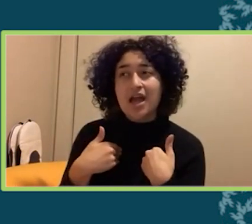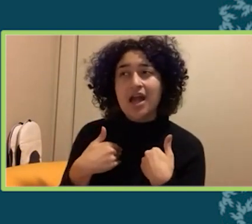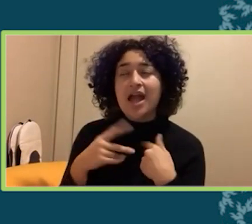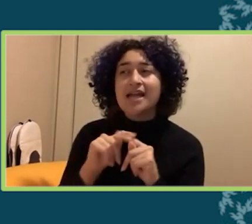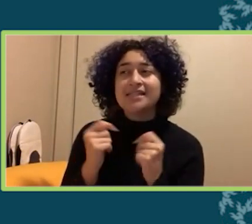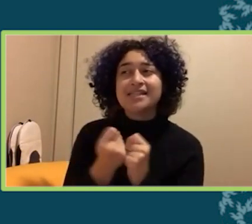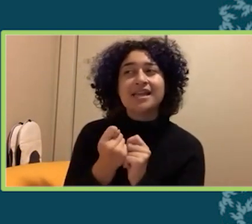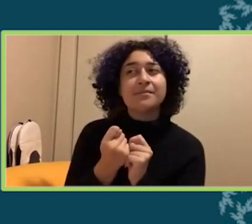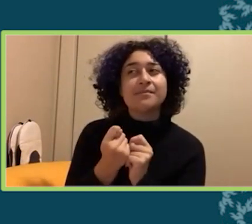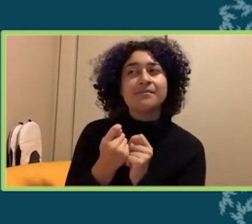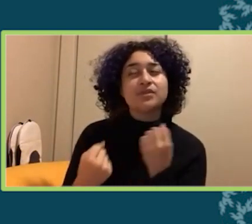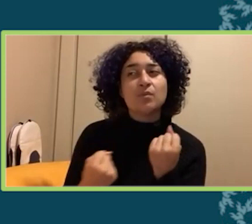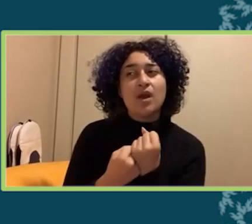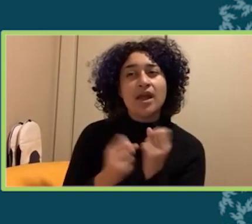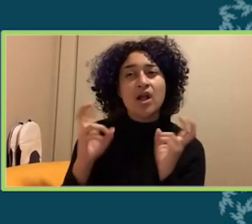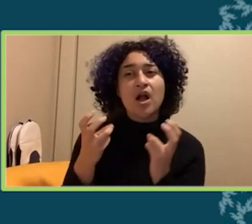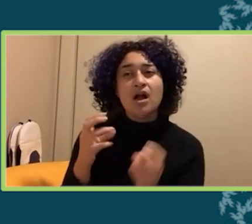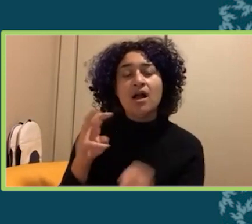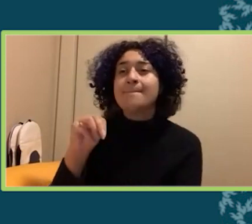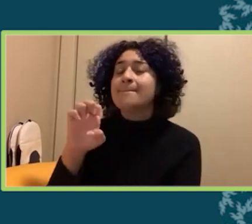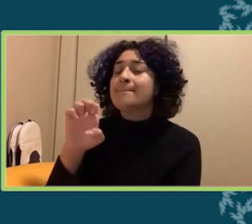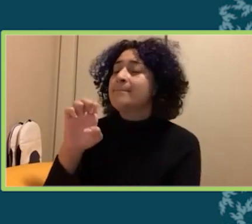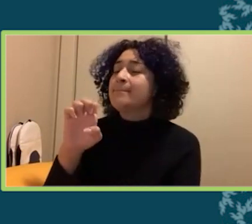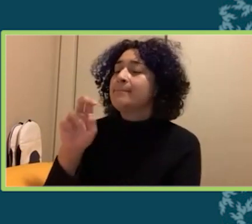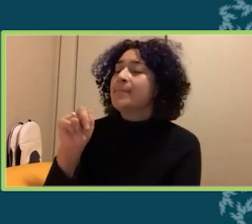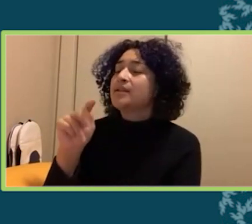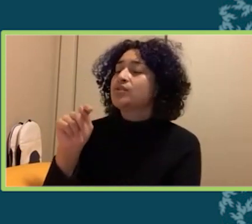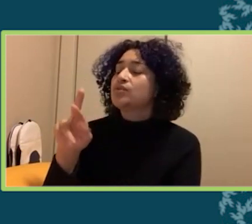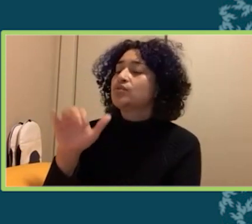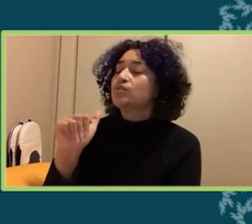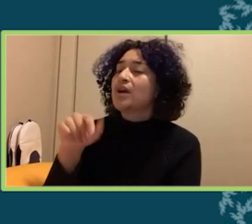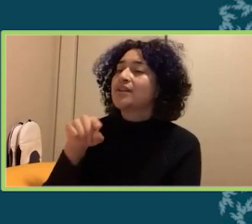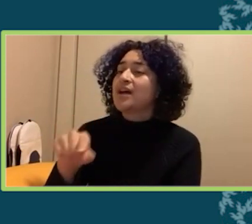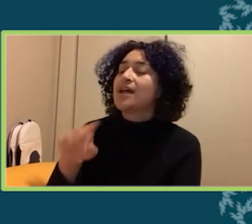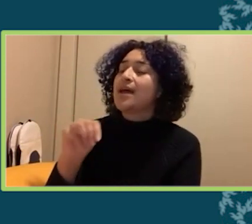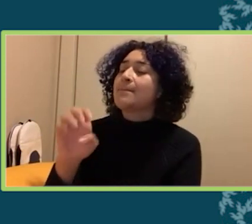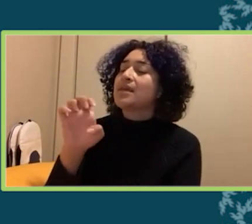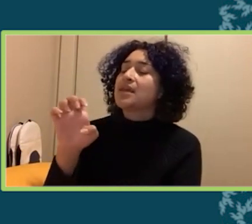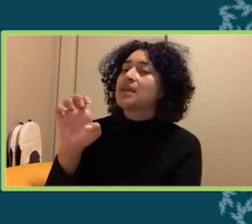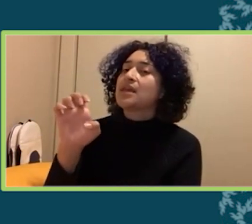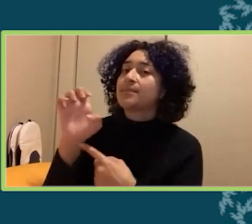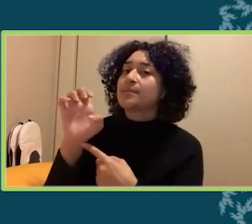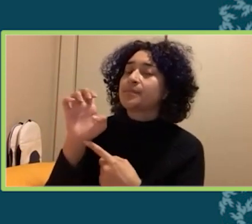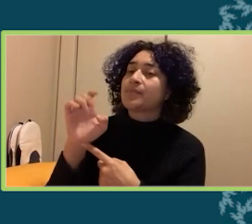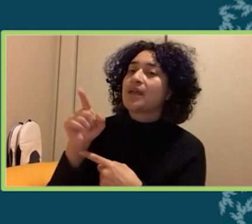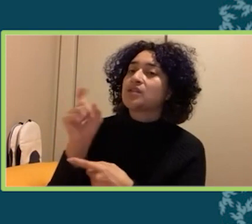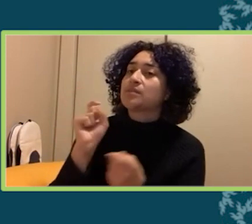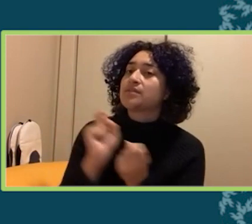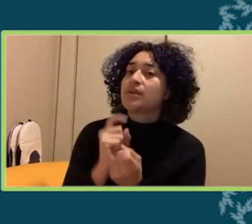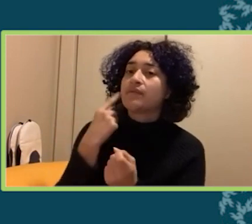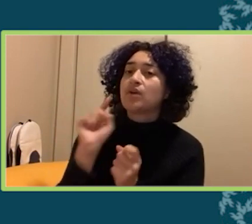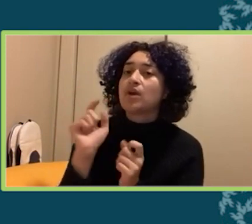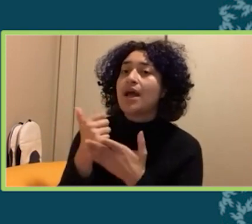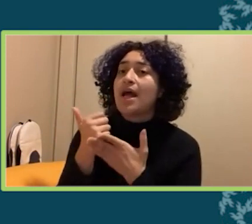in which it's called mentra.me, so I can put that in the chat in a minute. But it is specific for